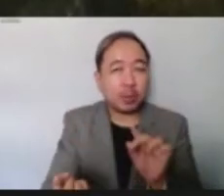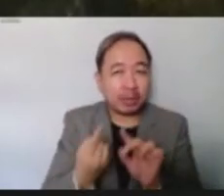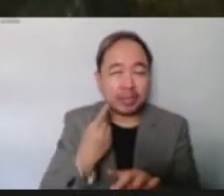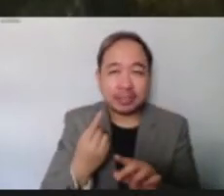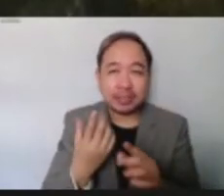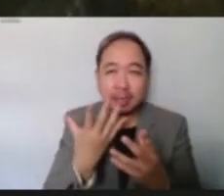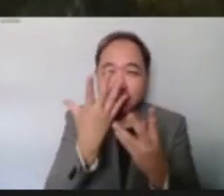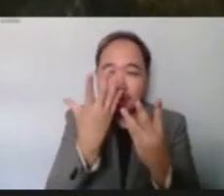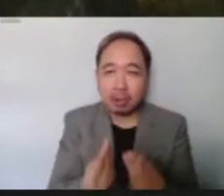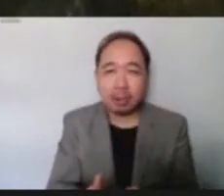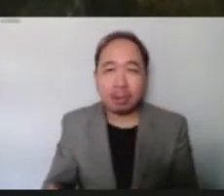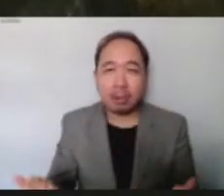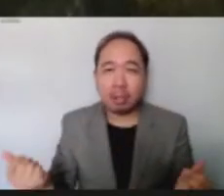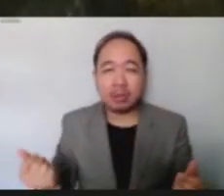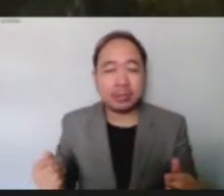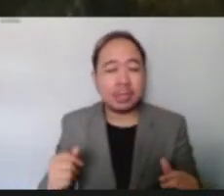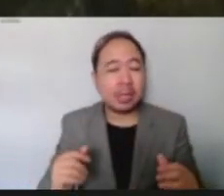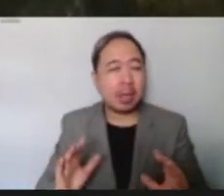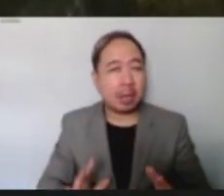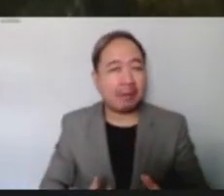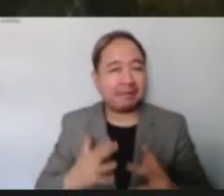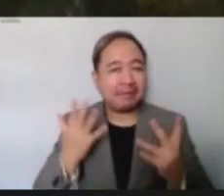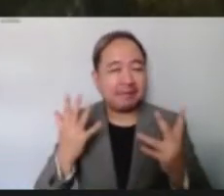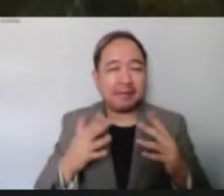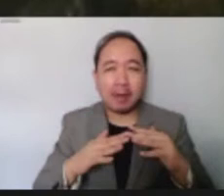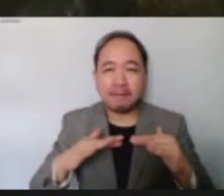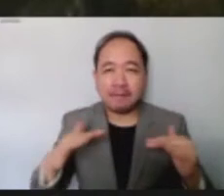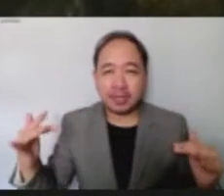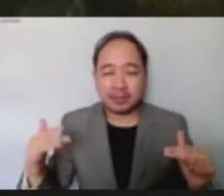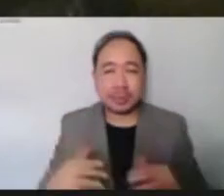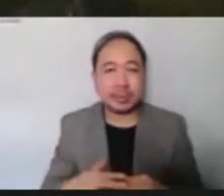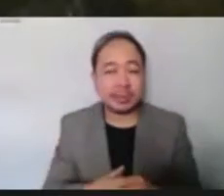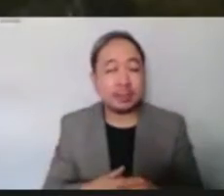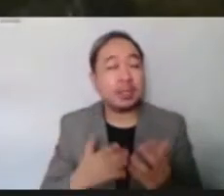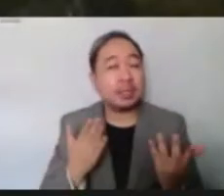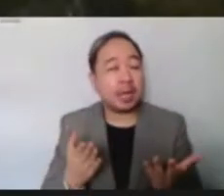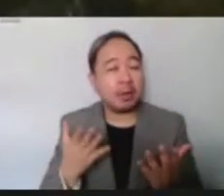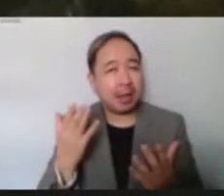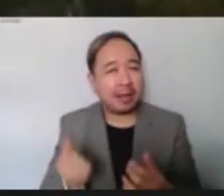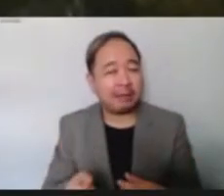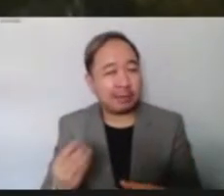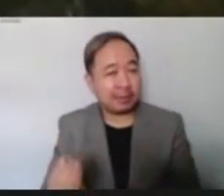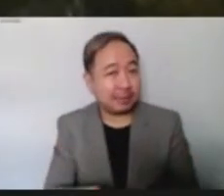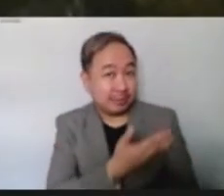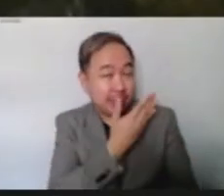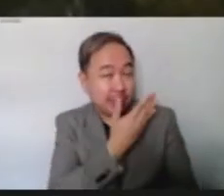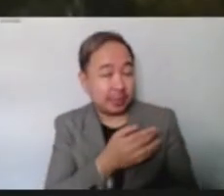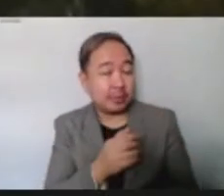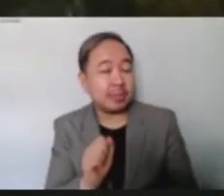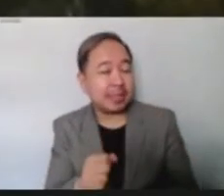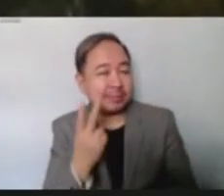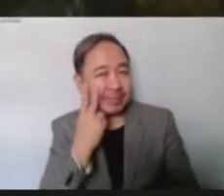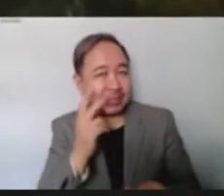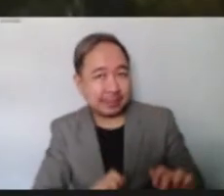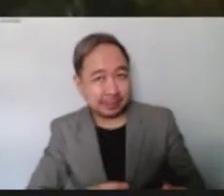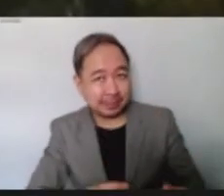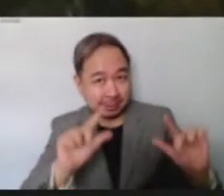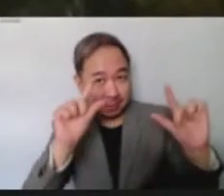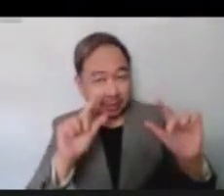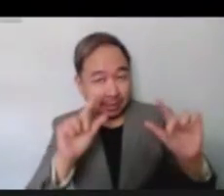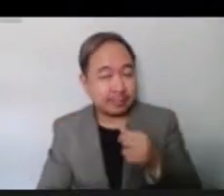biodiversity we've prepared some slide and I will now share my screen so you get to see the slides